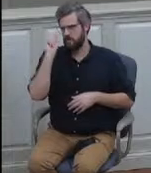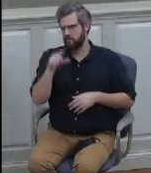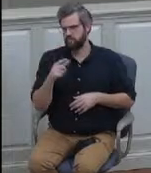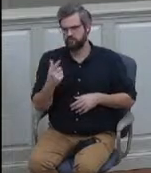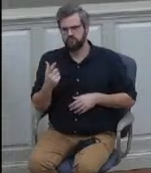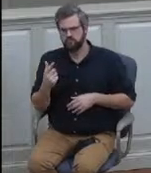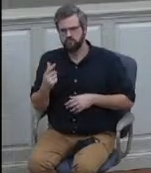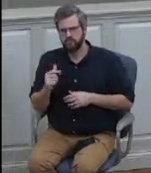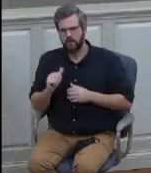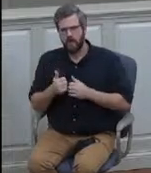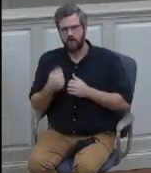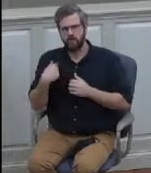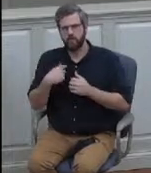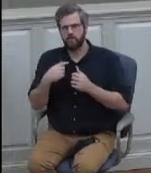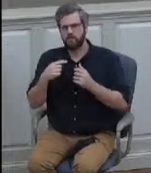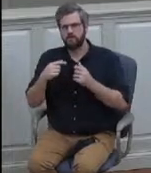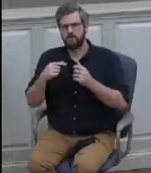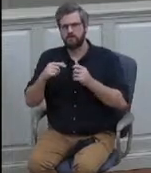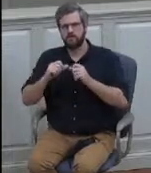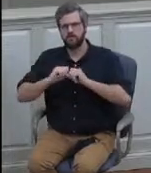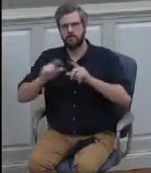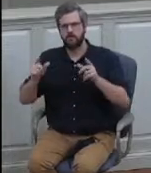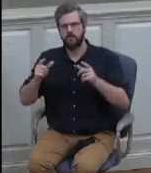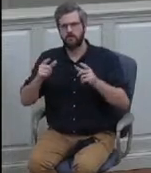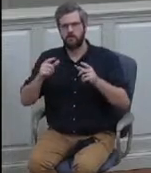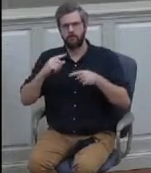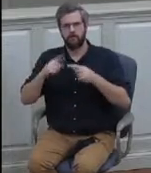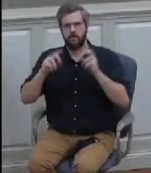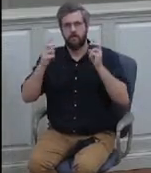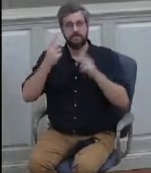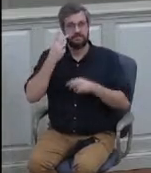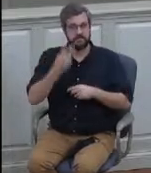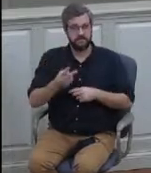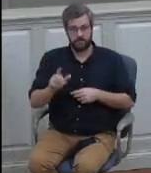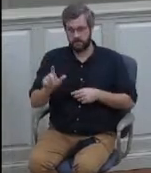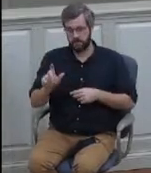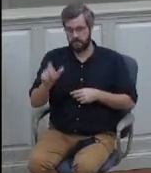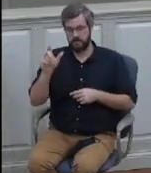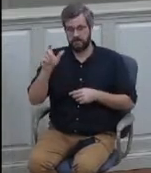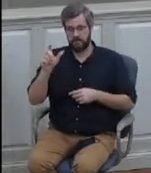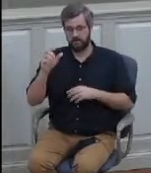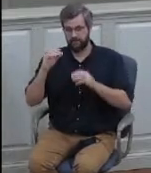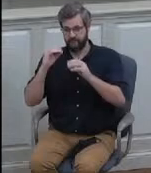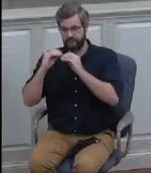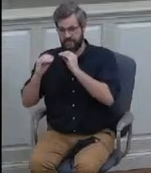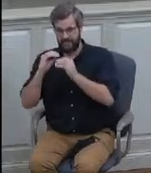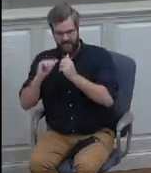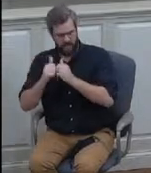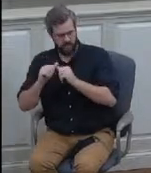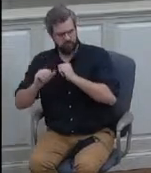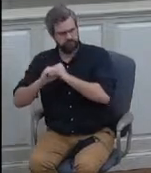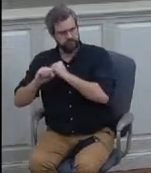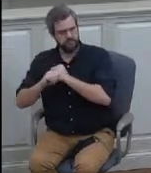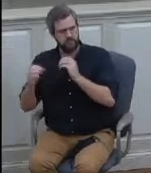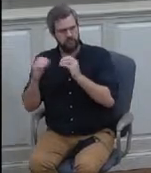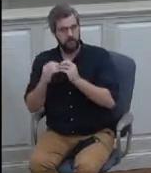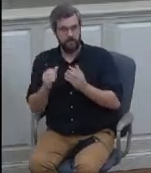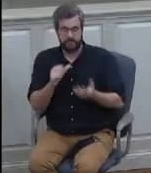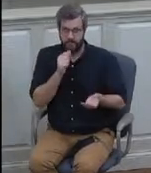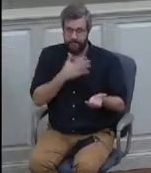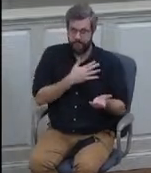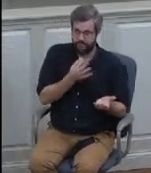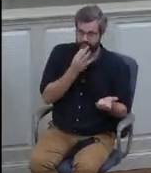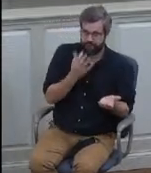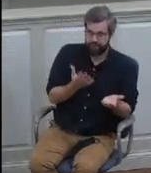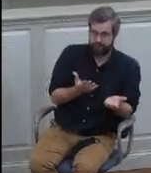out about the C, click, and fix? you know, I don't know. I mean, that's not really my specialty